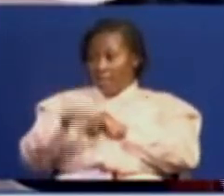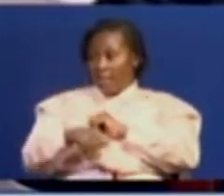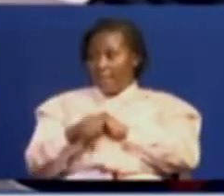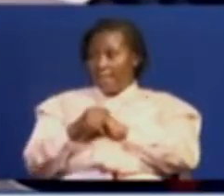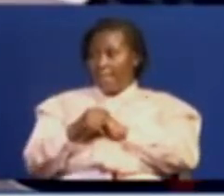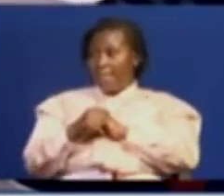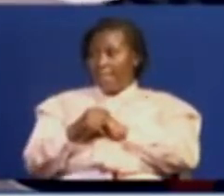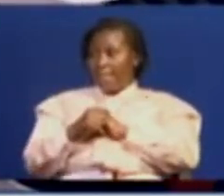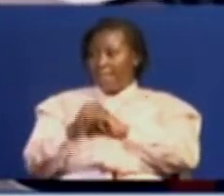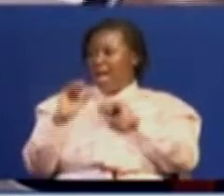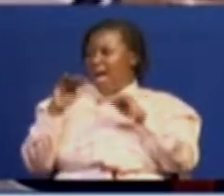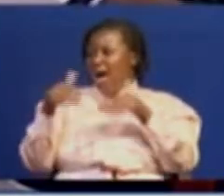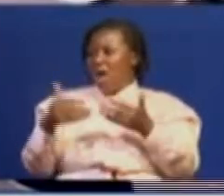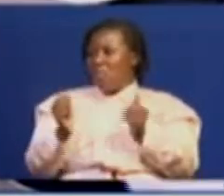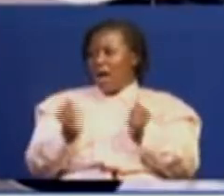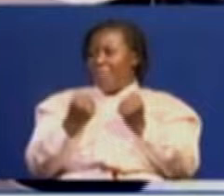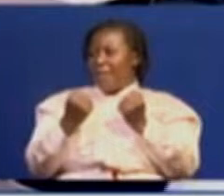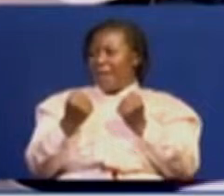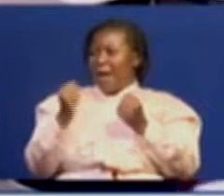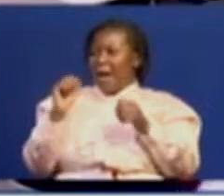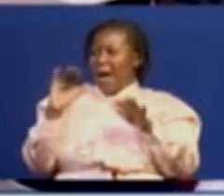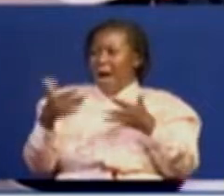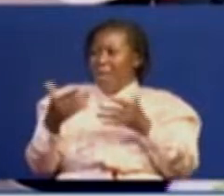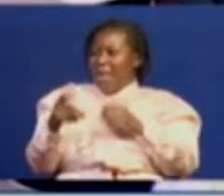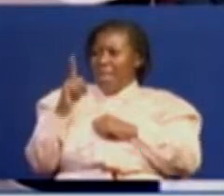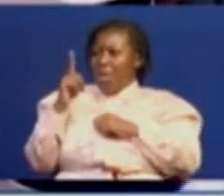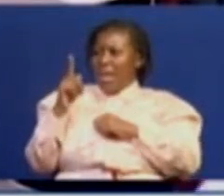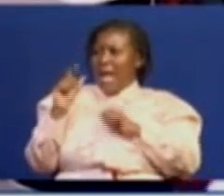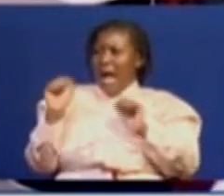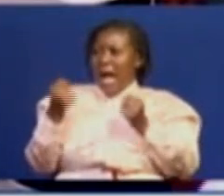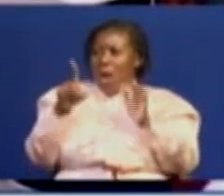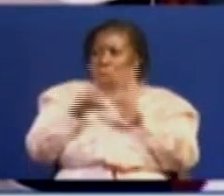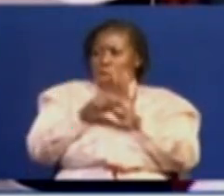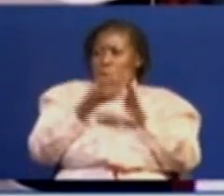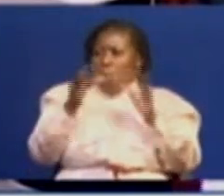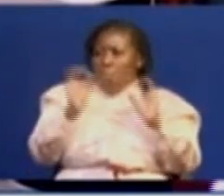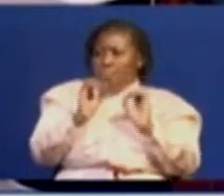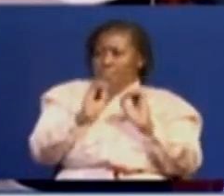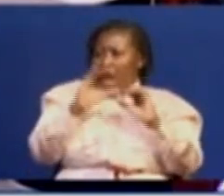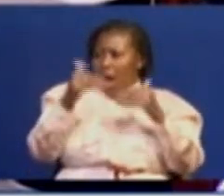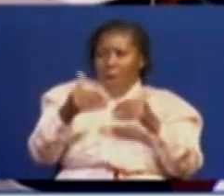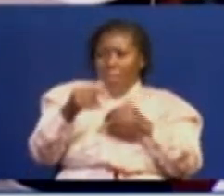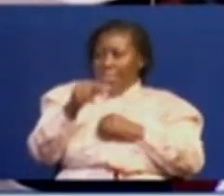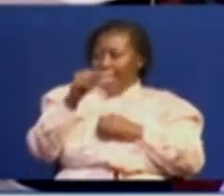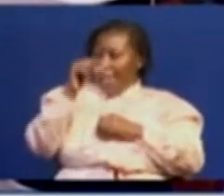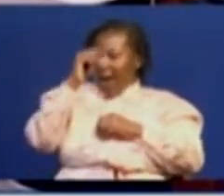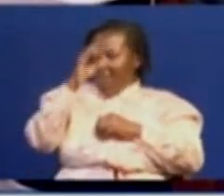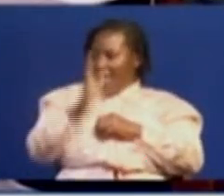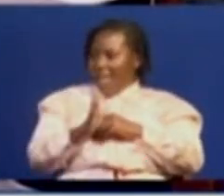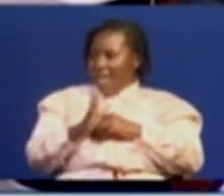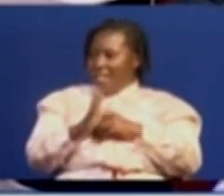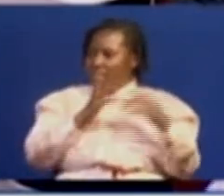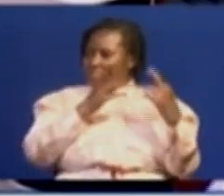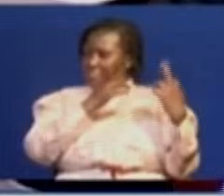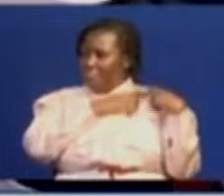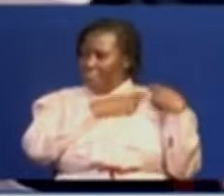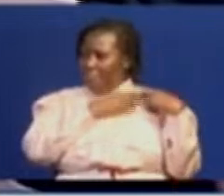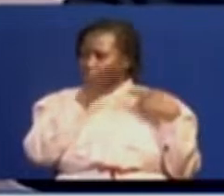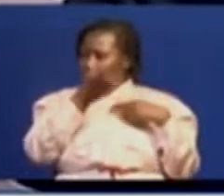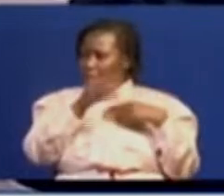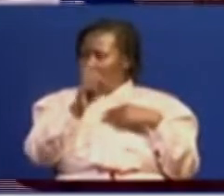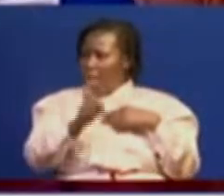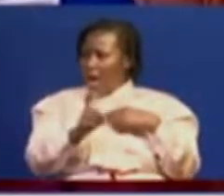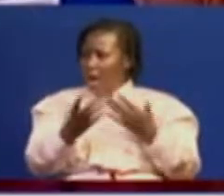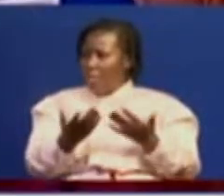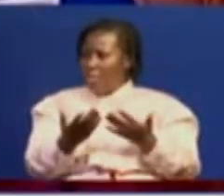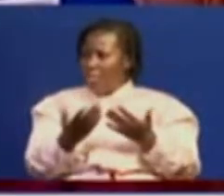Yes. How was this illegal? Why should the governor be held accountable for this?